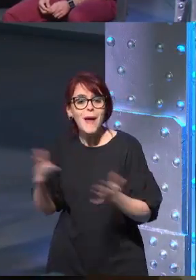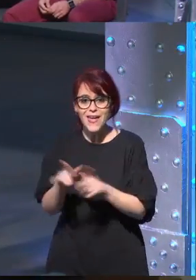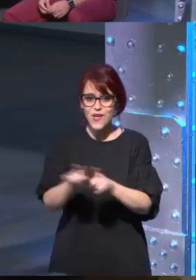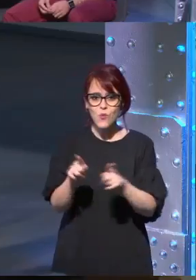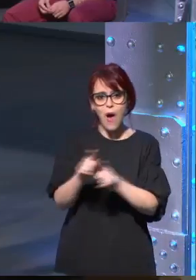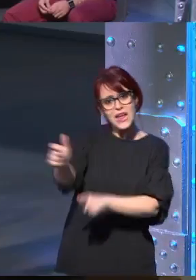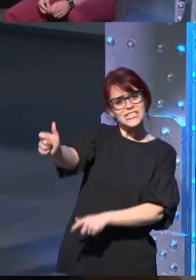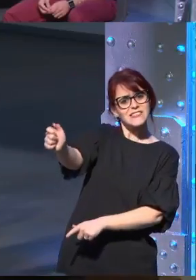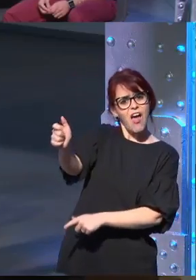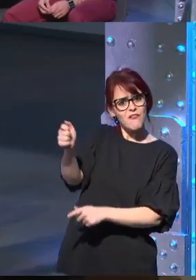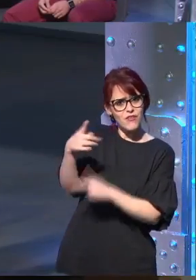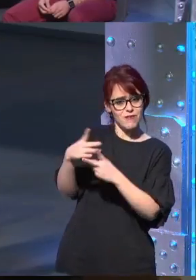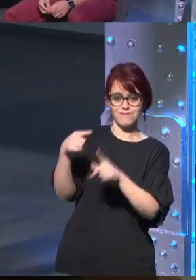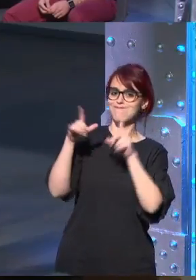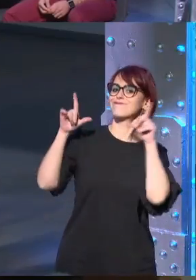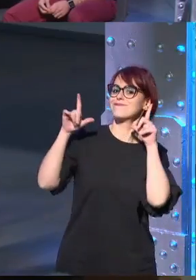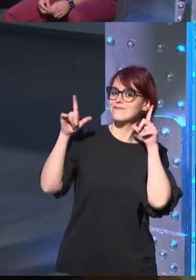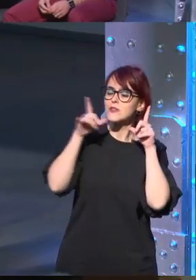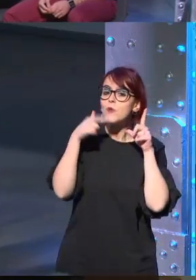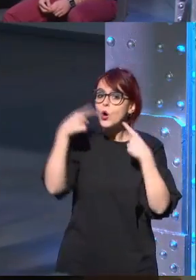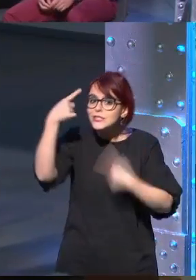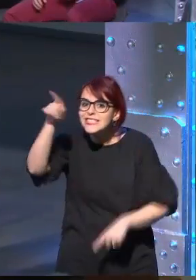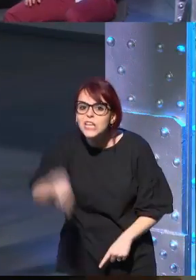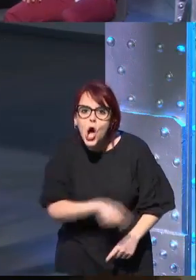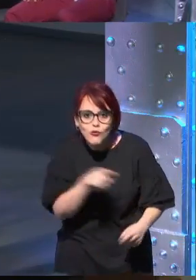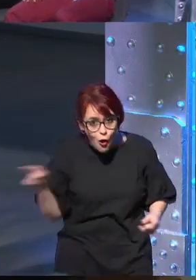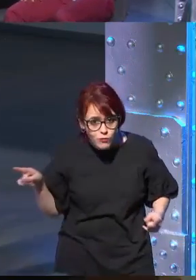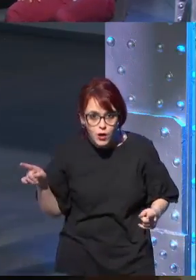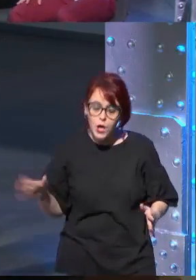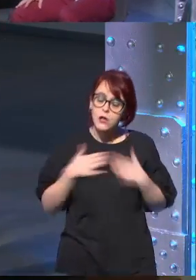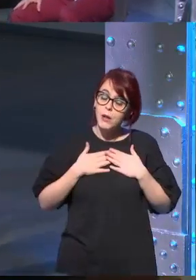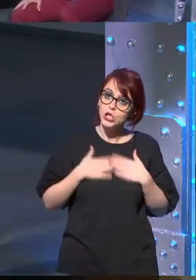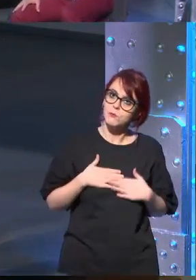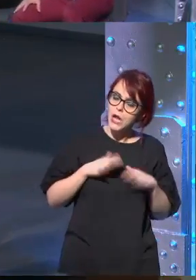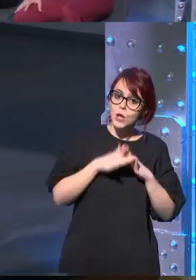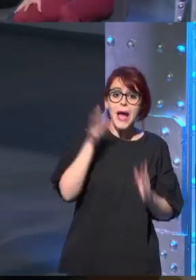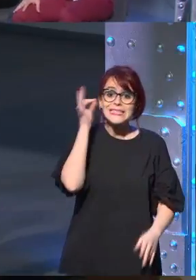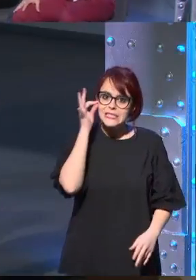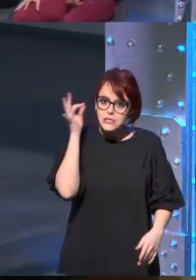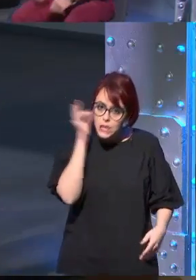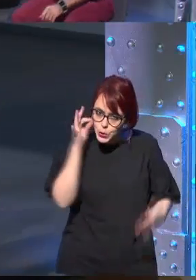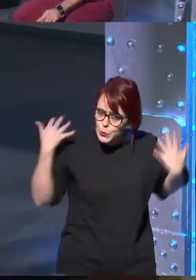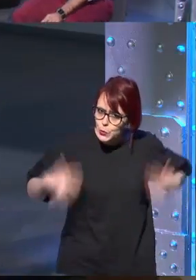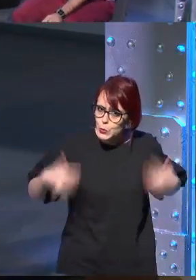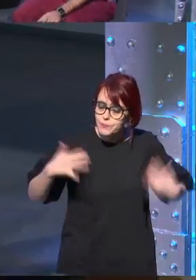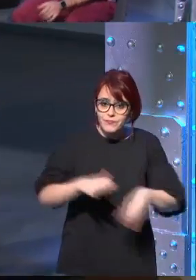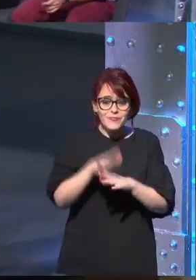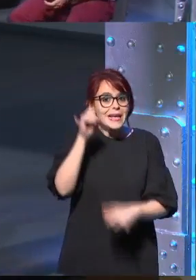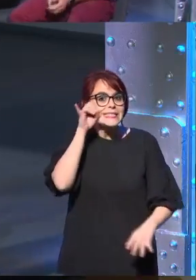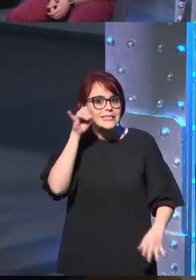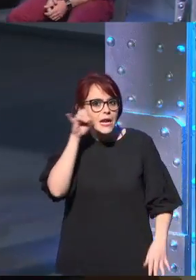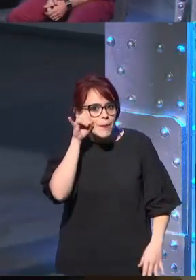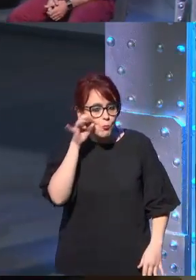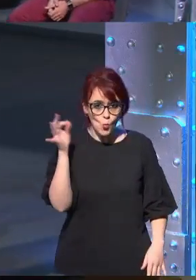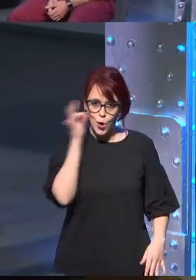that we need to be talking about. For instance, do you upload selfies? No, I don't. Maybe it's because I